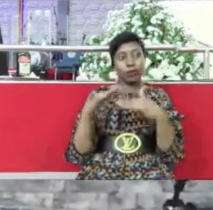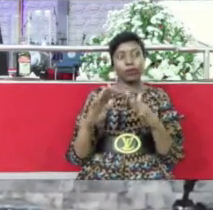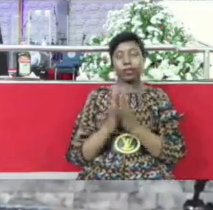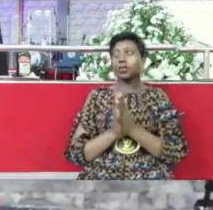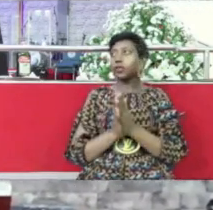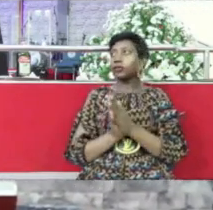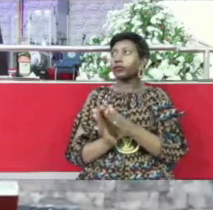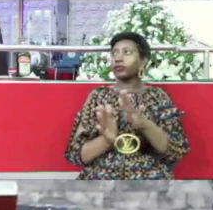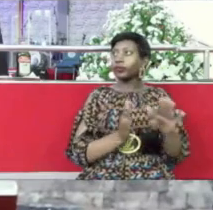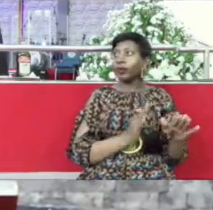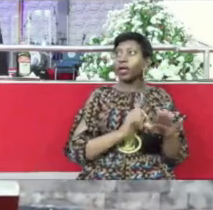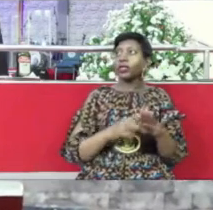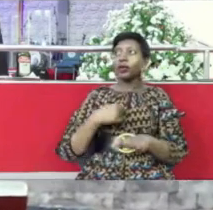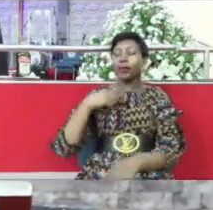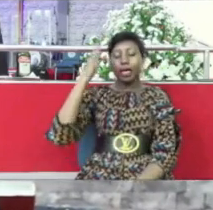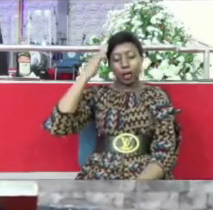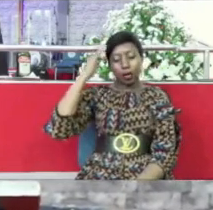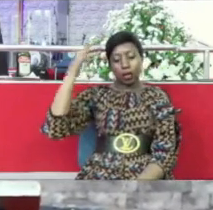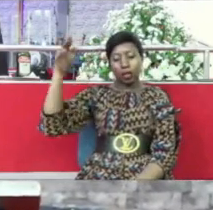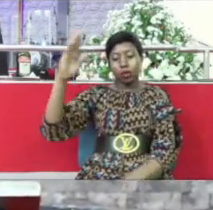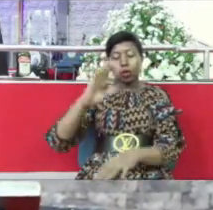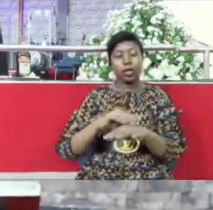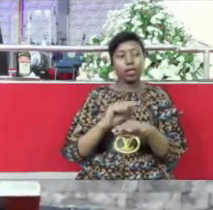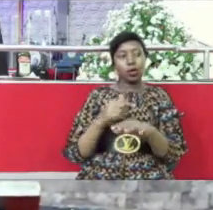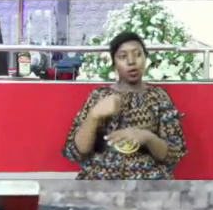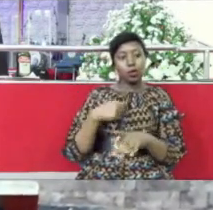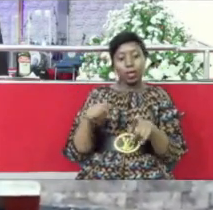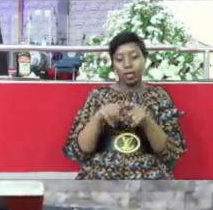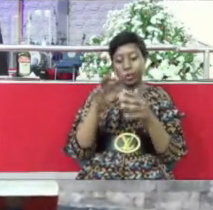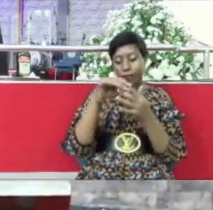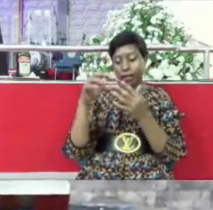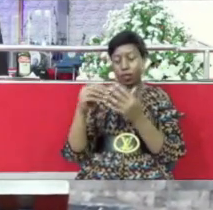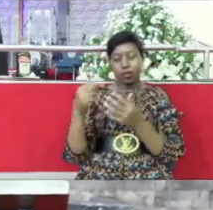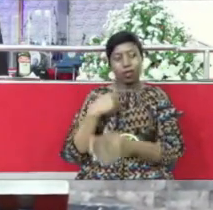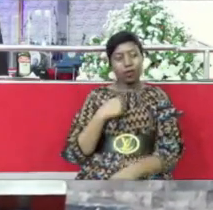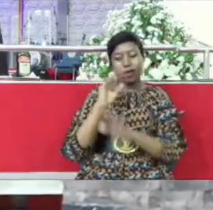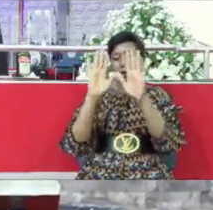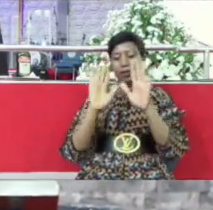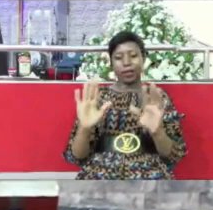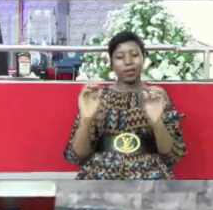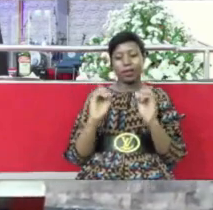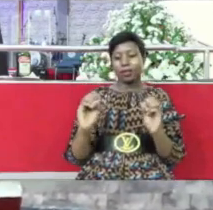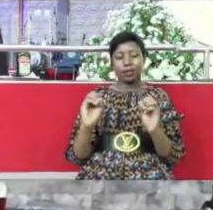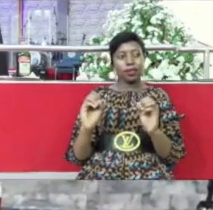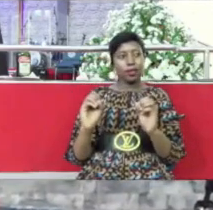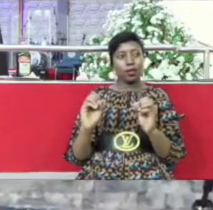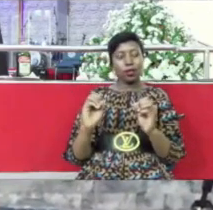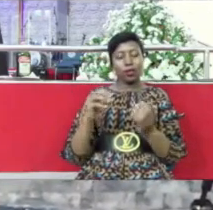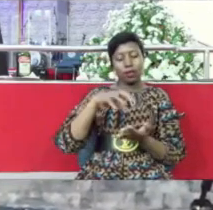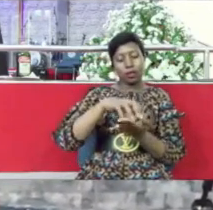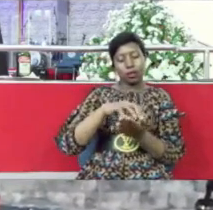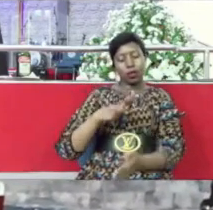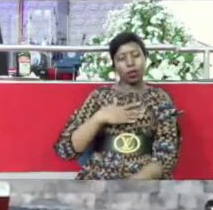has called me. Nikiita ikijua Mungu ameniita. And I know that God has chosen me. Na najua amenichagua. It doesn't matter my state. Haijalishi hali yangu. Because